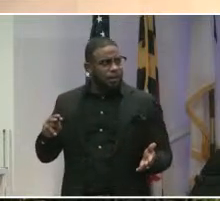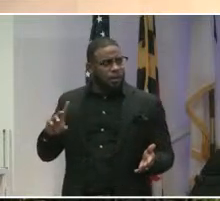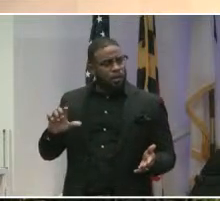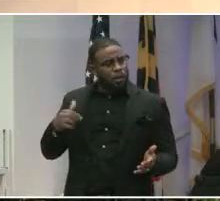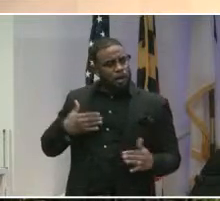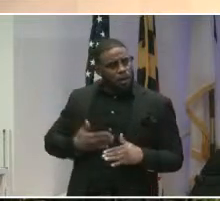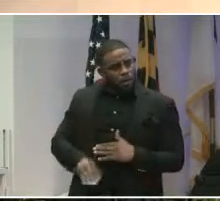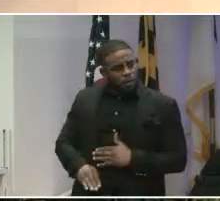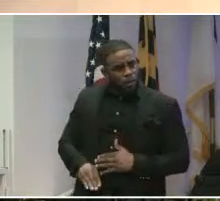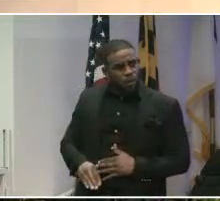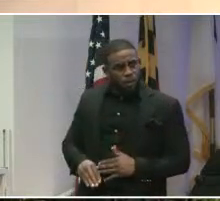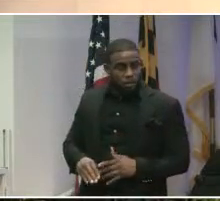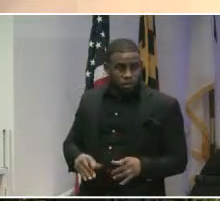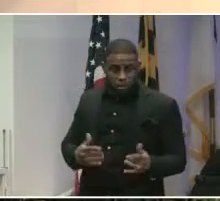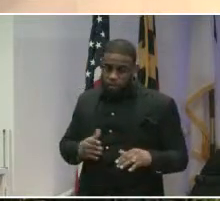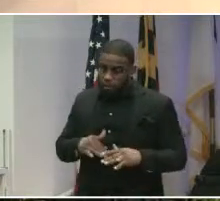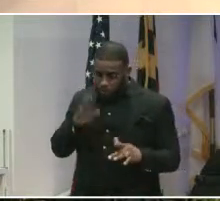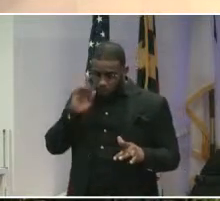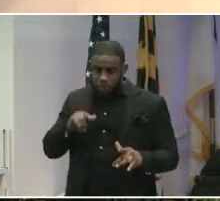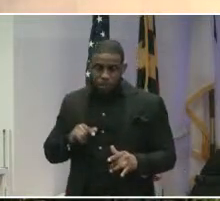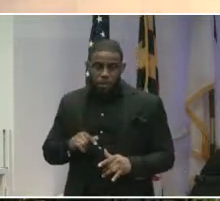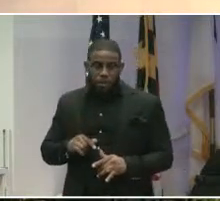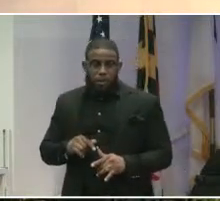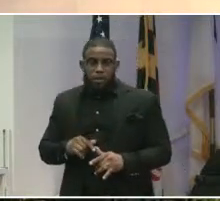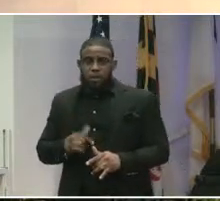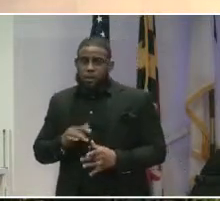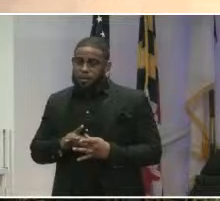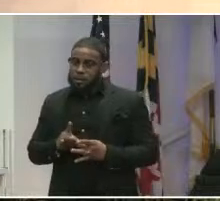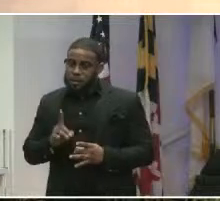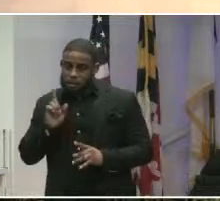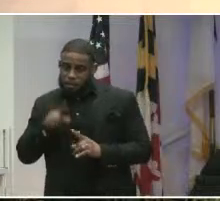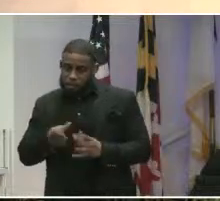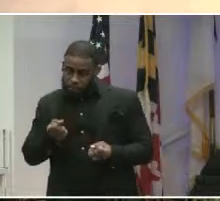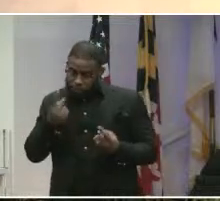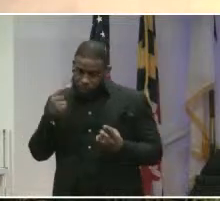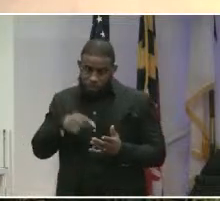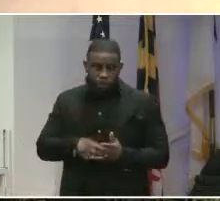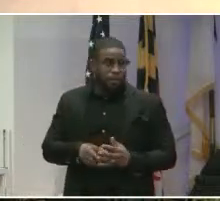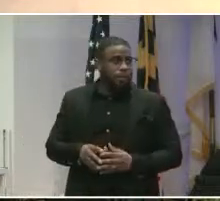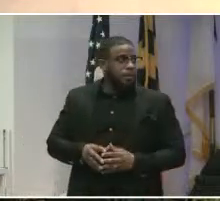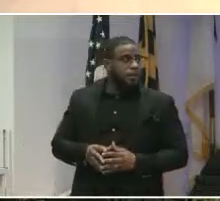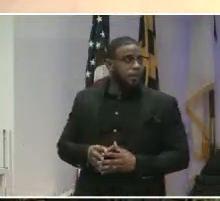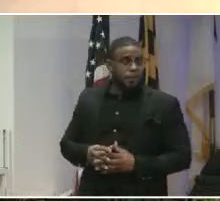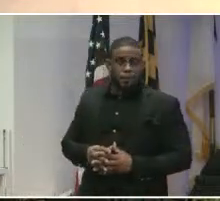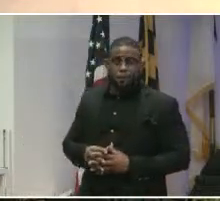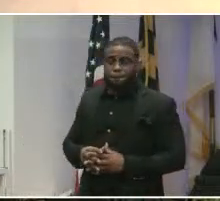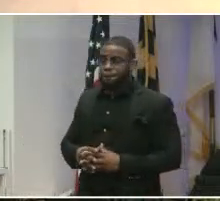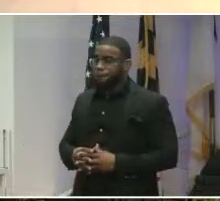when I was born, come on, y'all know where, Quitman, Georgia. I'm going to keep saying that till y'all get down to Quitman, Georgia.